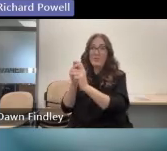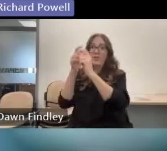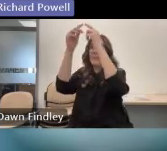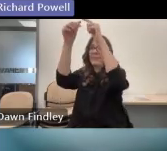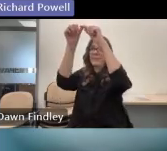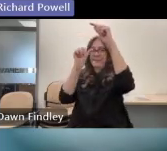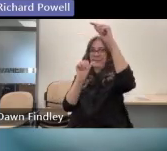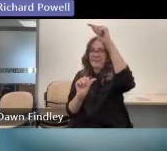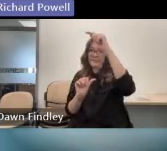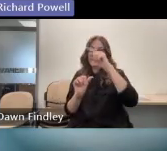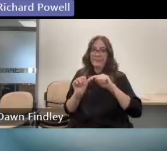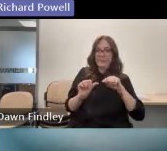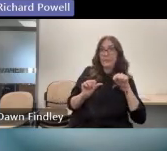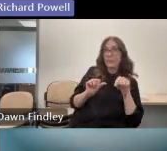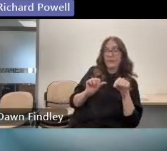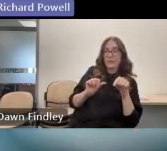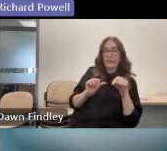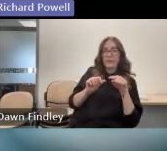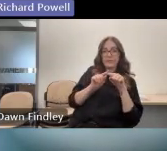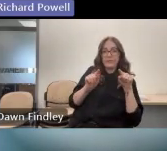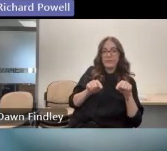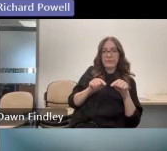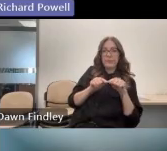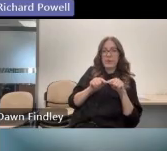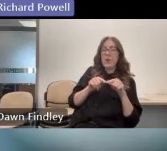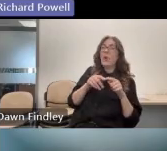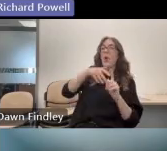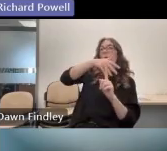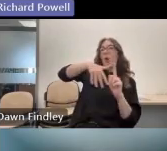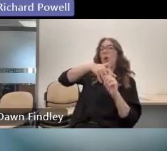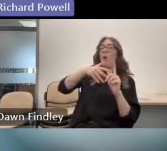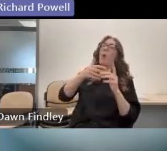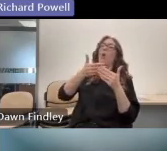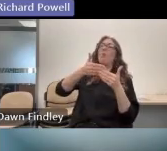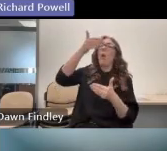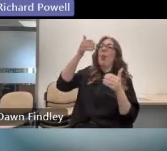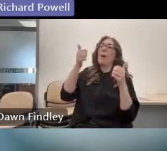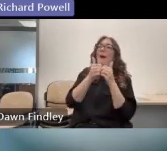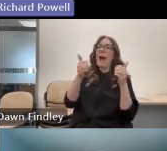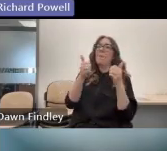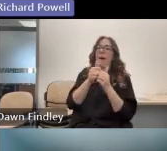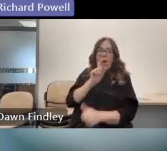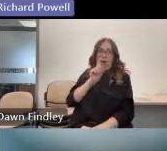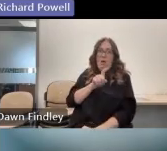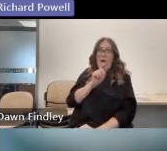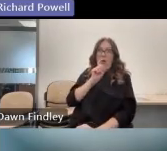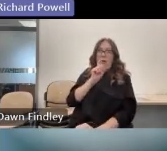side of the screen, there's an icon that says wallpaper and style, so I'm going to tap on that.